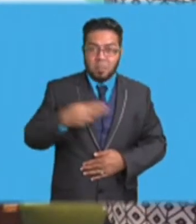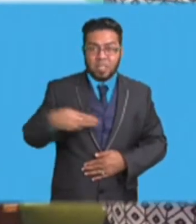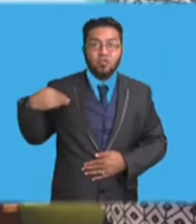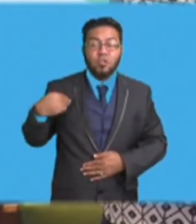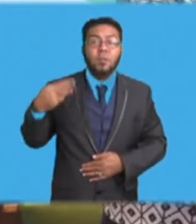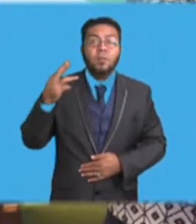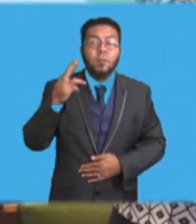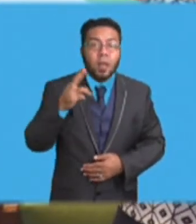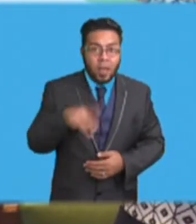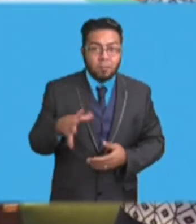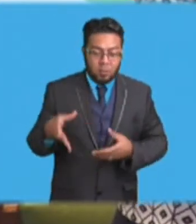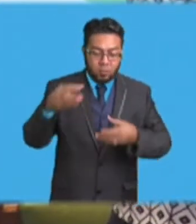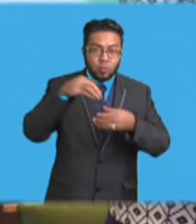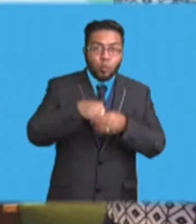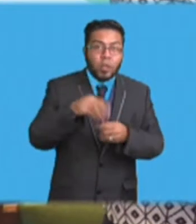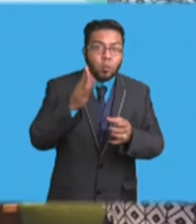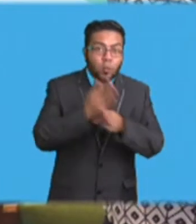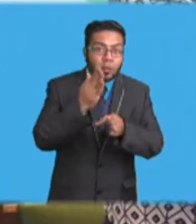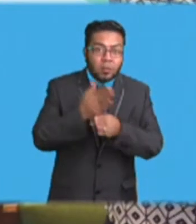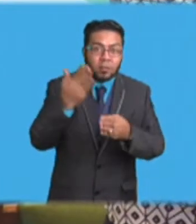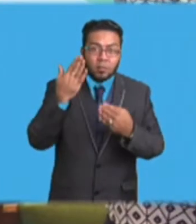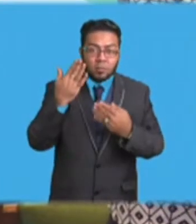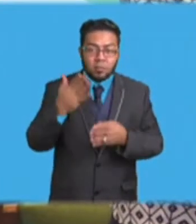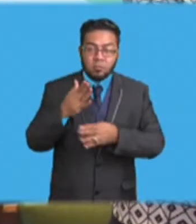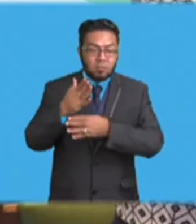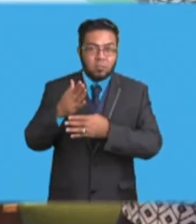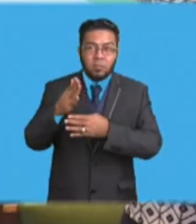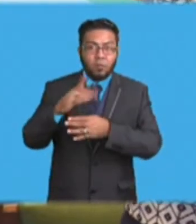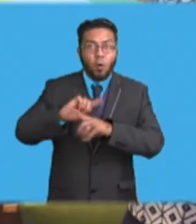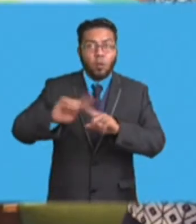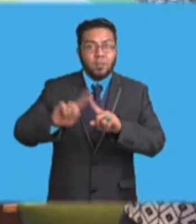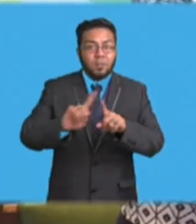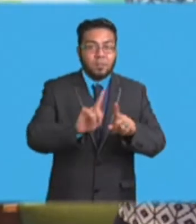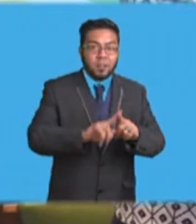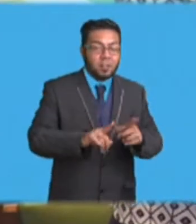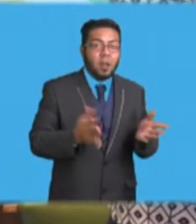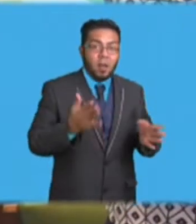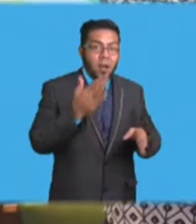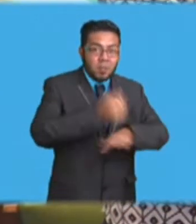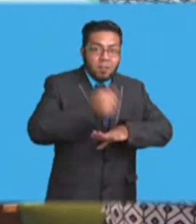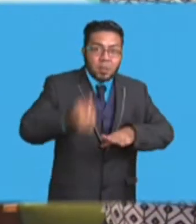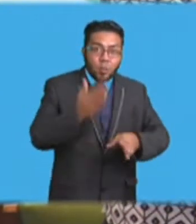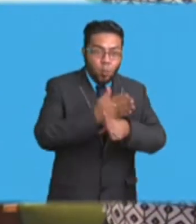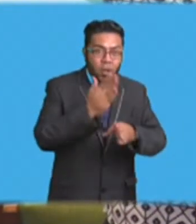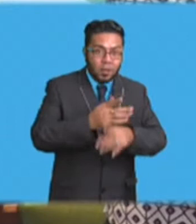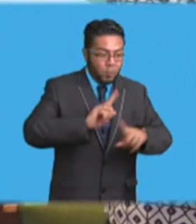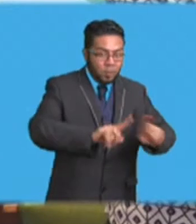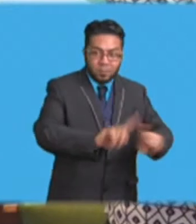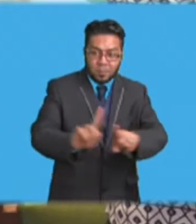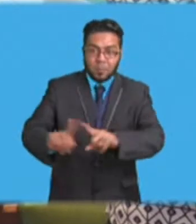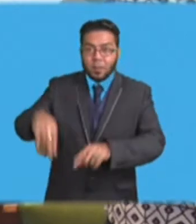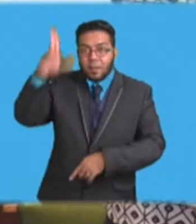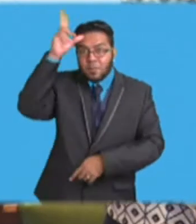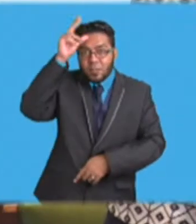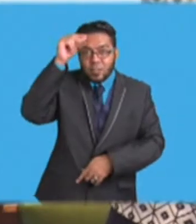the taking out of government services and key social, economic and legal services to Fijians living in